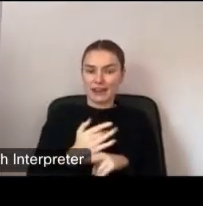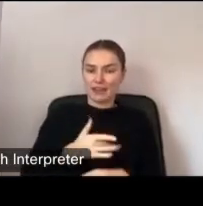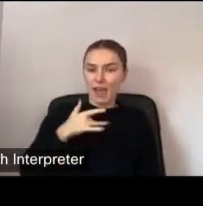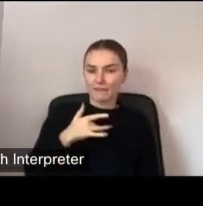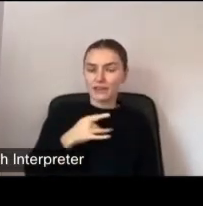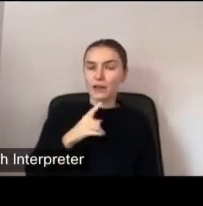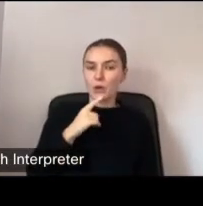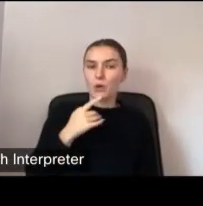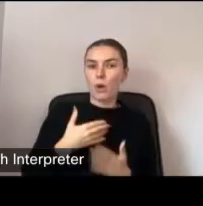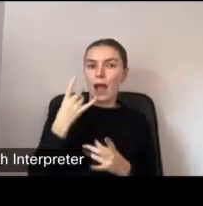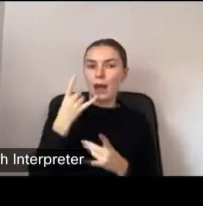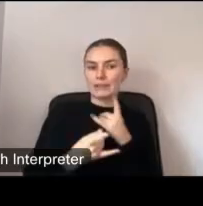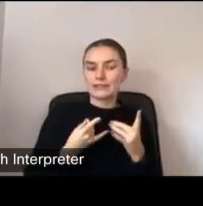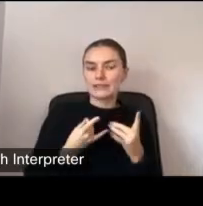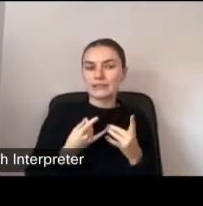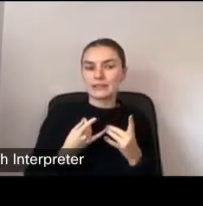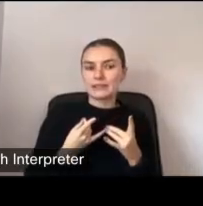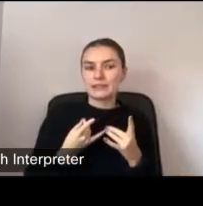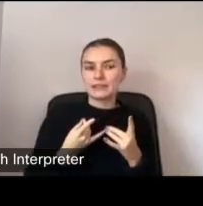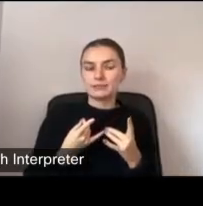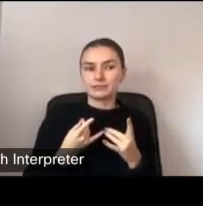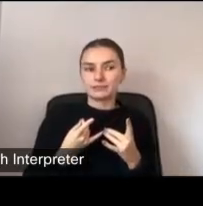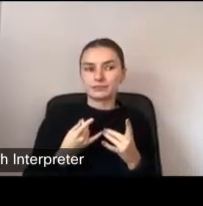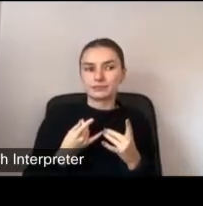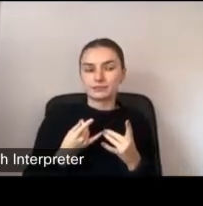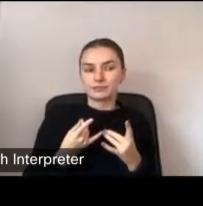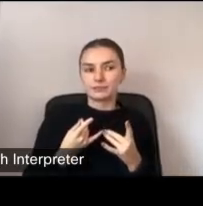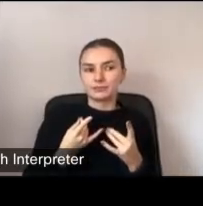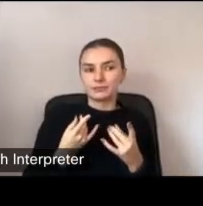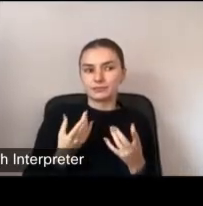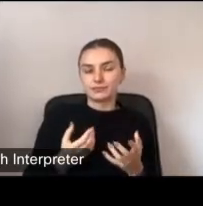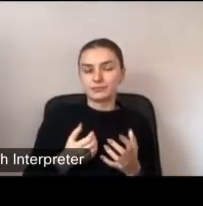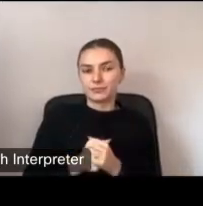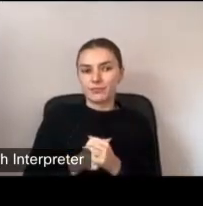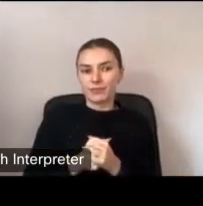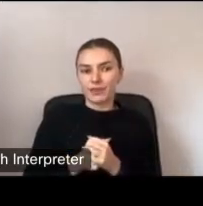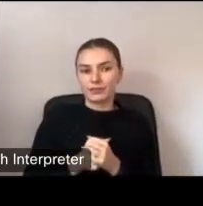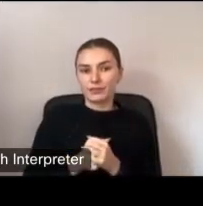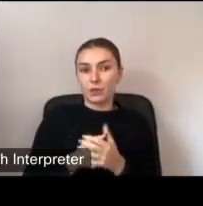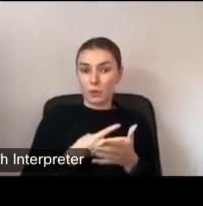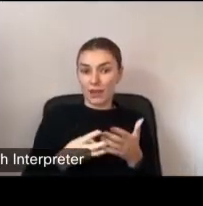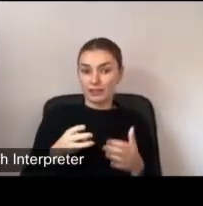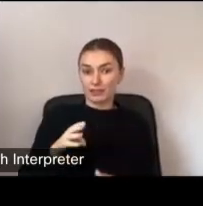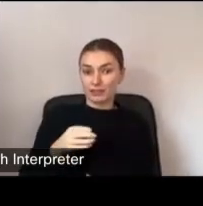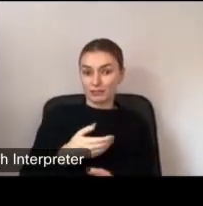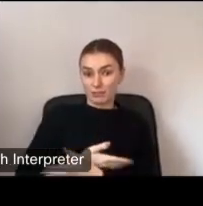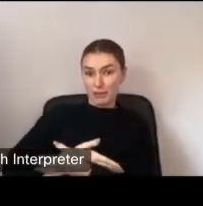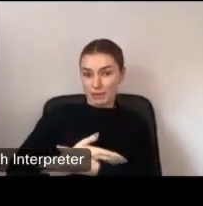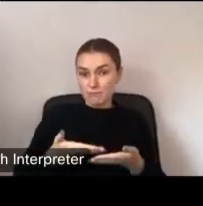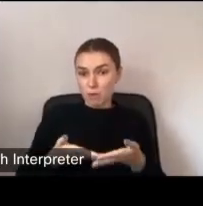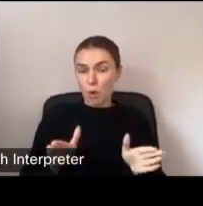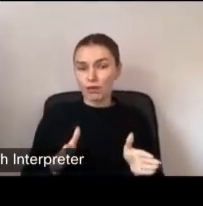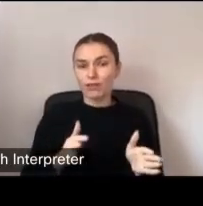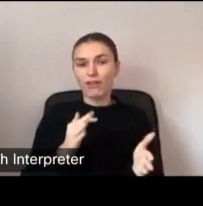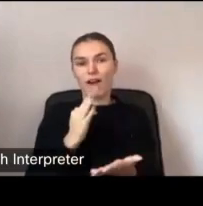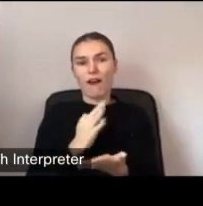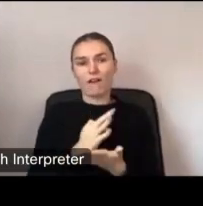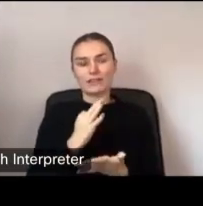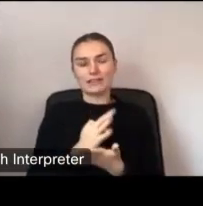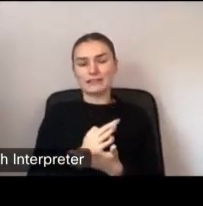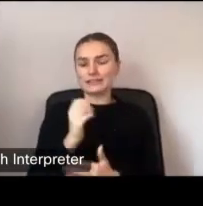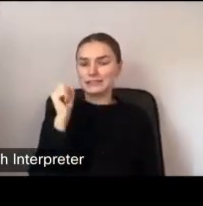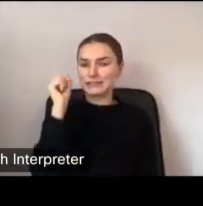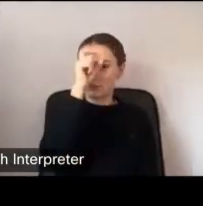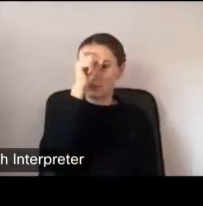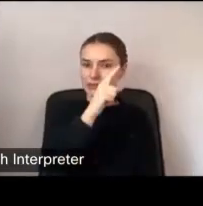what happens then is they basically, when the child's born, often they find it hard to stay